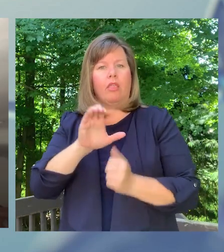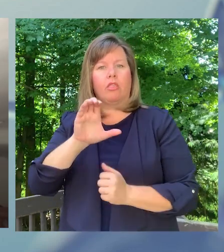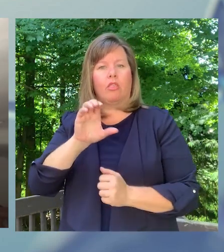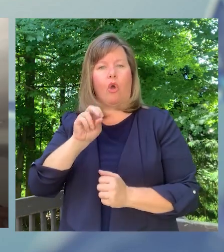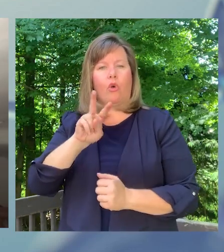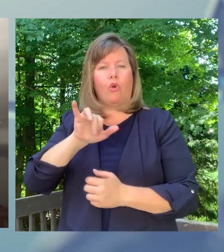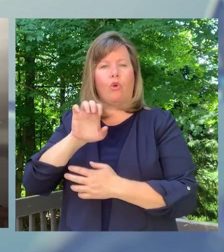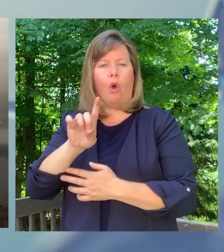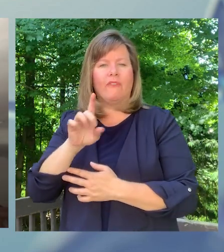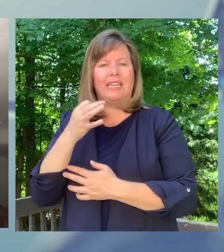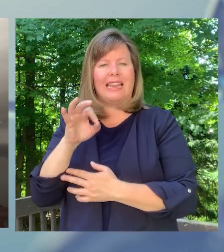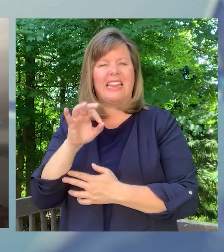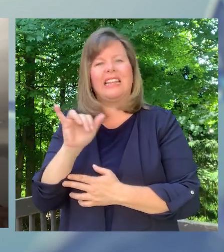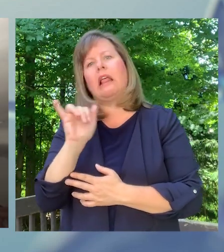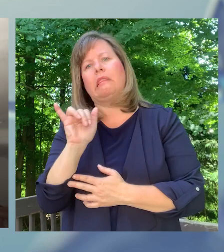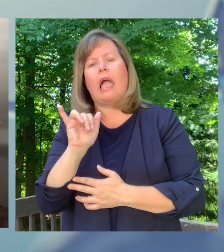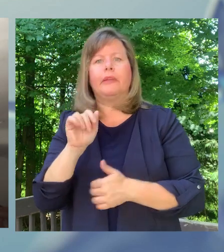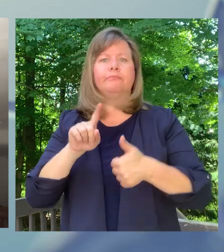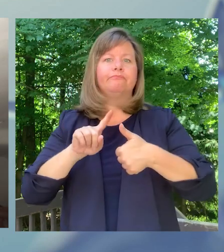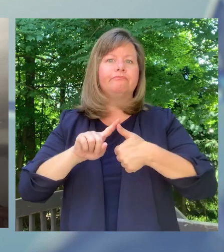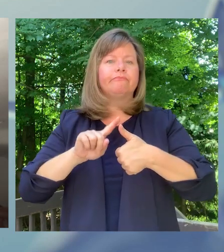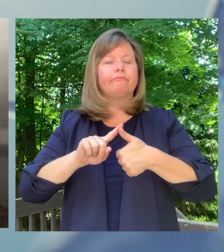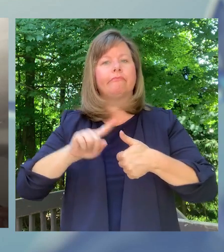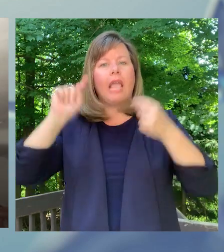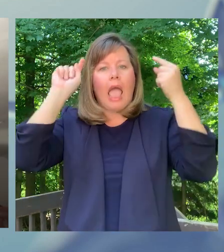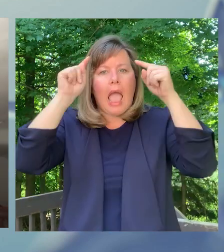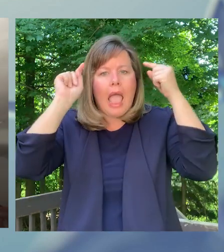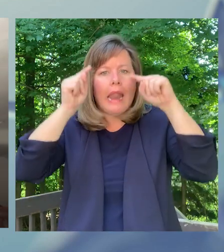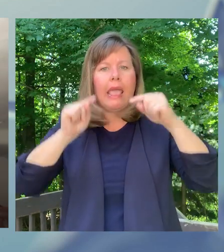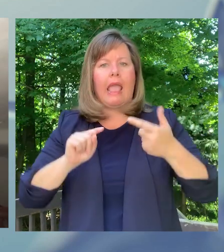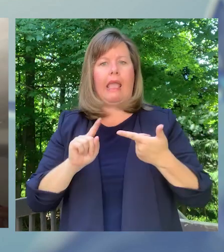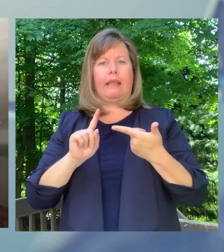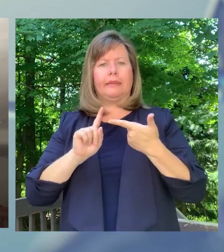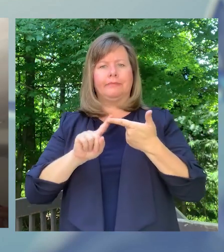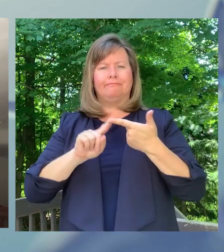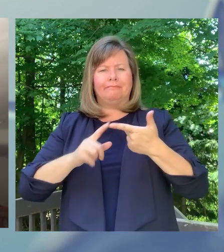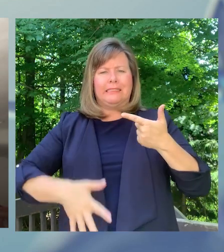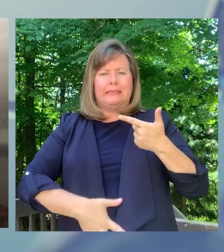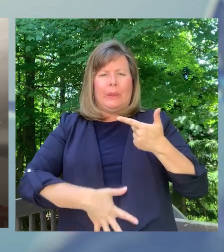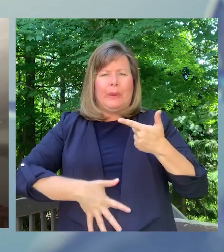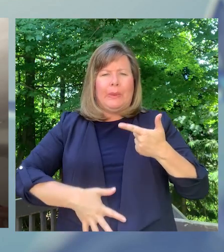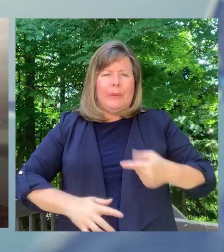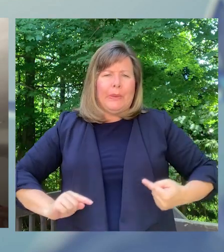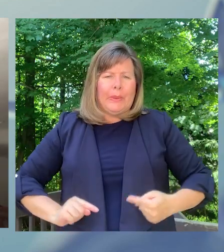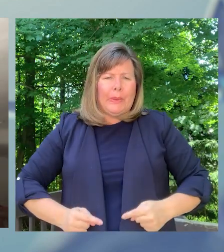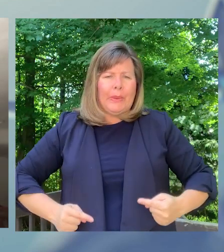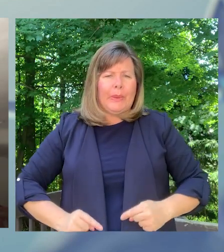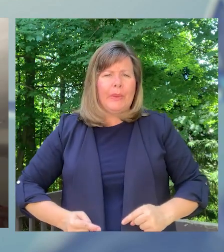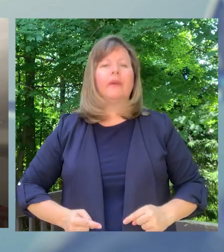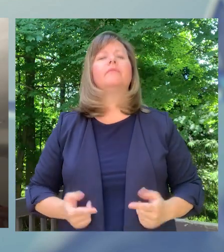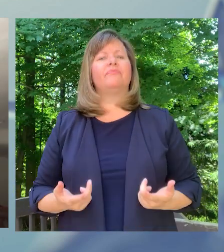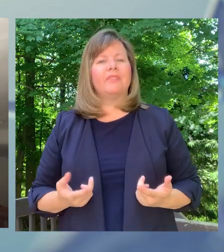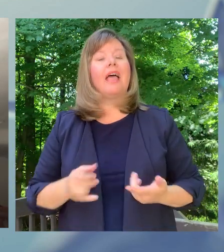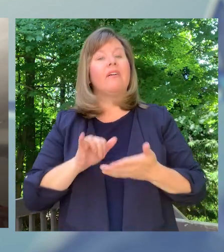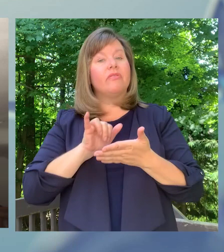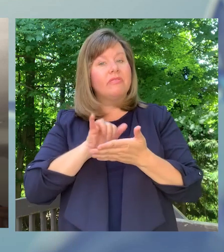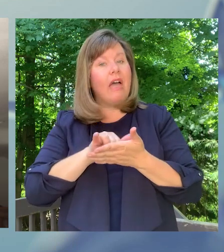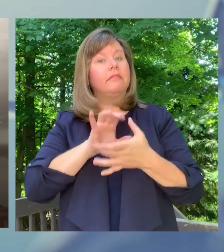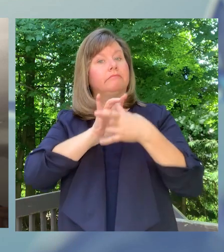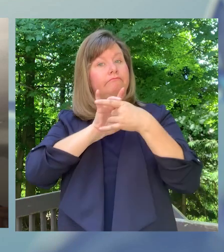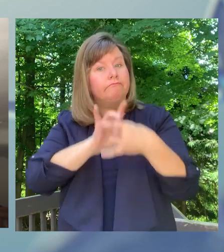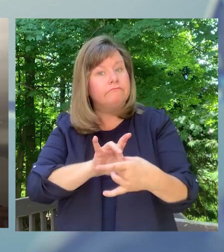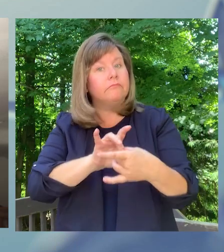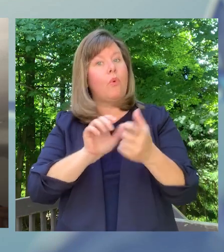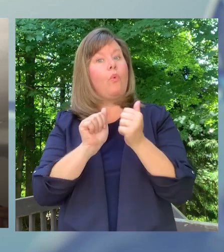COVID-19 symptoms, things like headache or gastrointestinal stress, that now we're